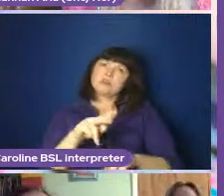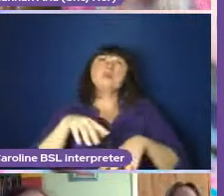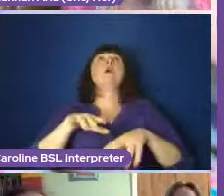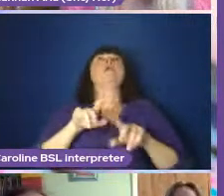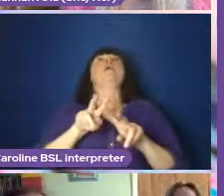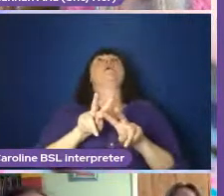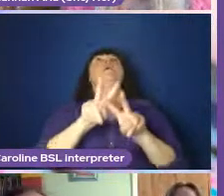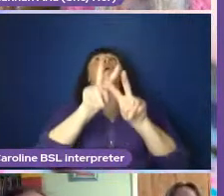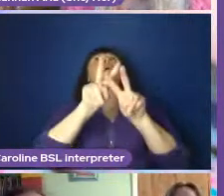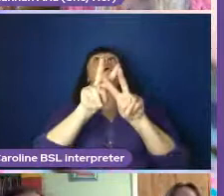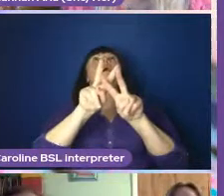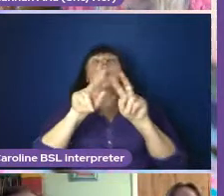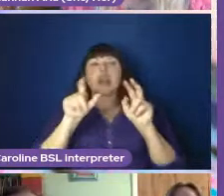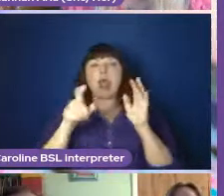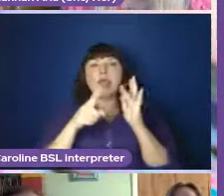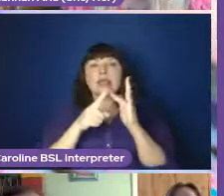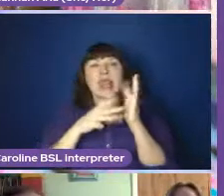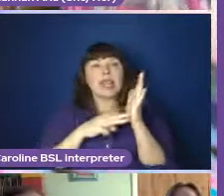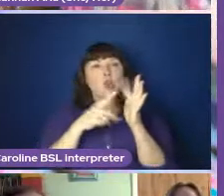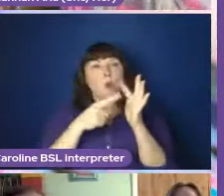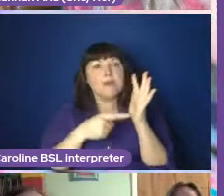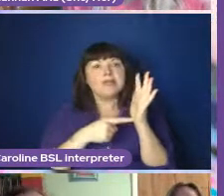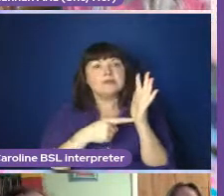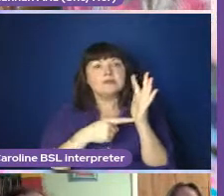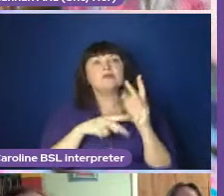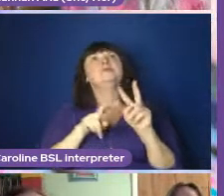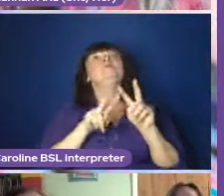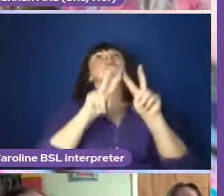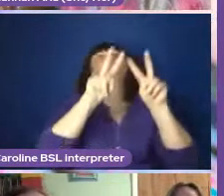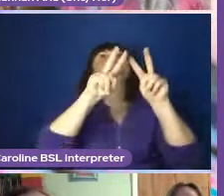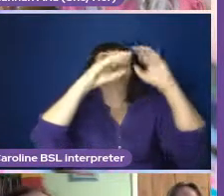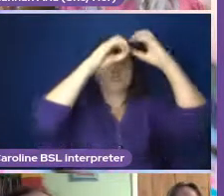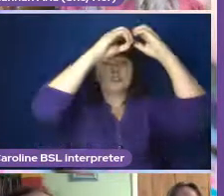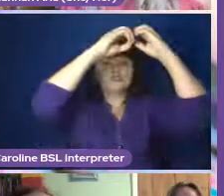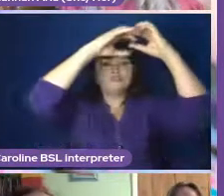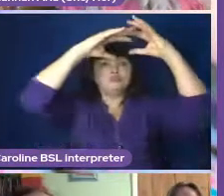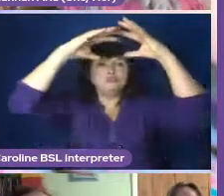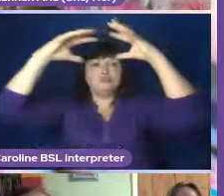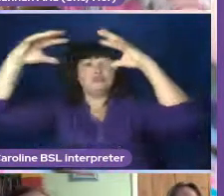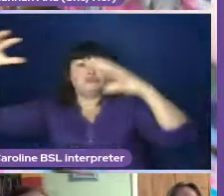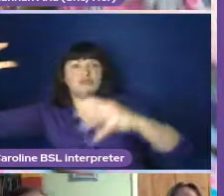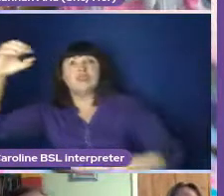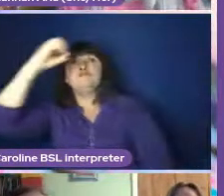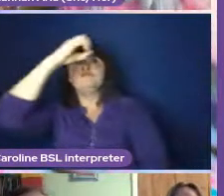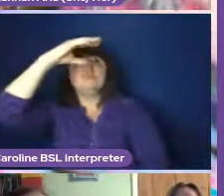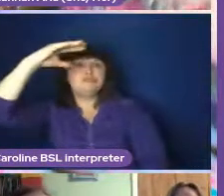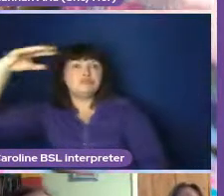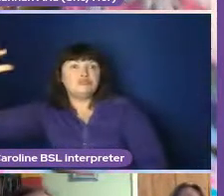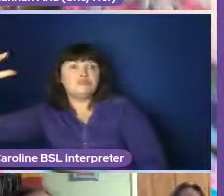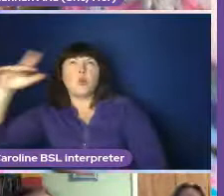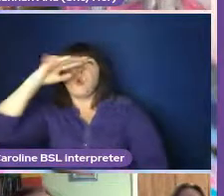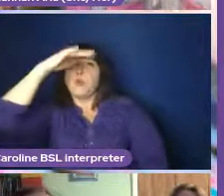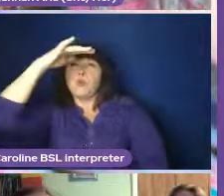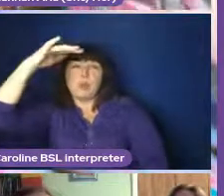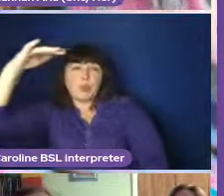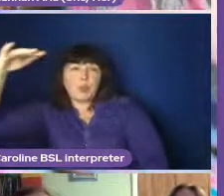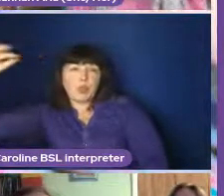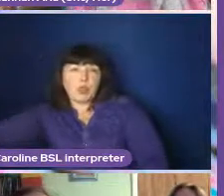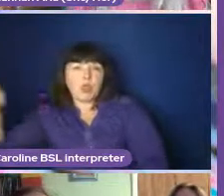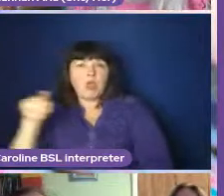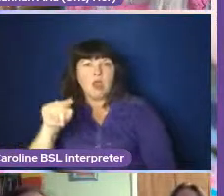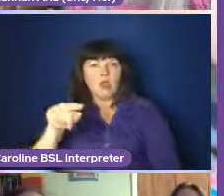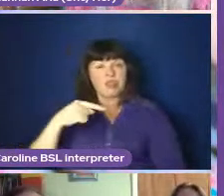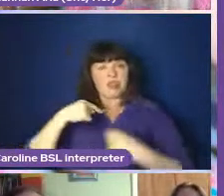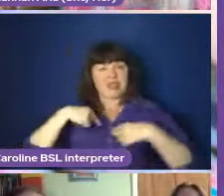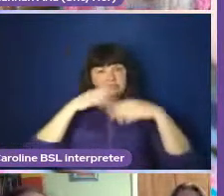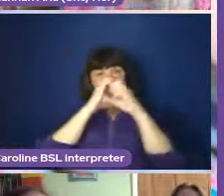and planet stuff. I don't know if it's because I know that about you, but to me, it kind of looks like a comet flying through the universe. And well, that's how I